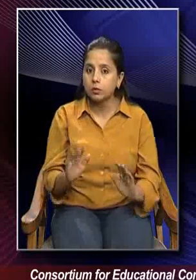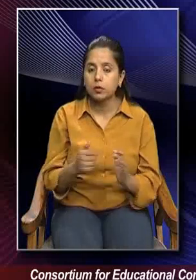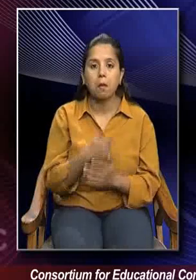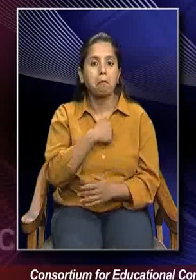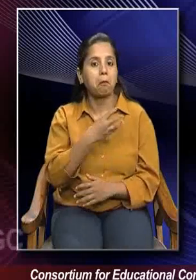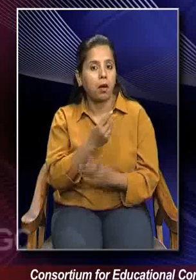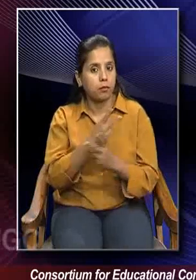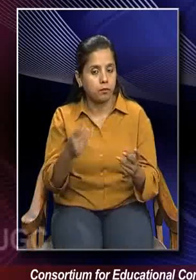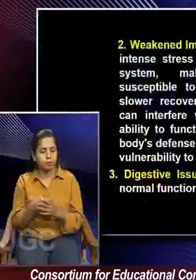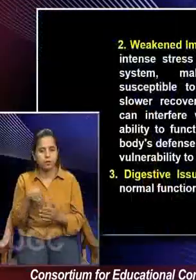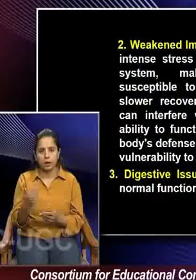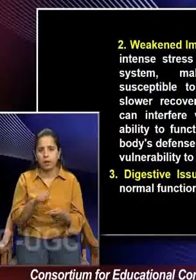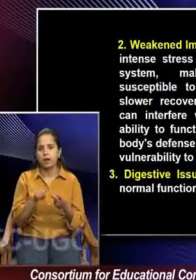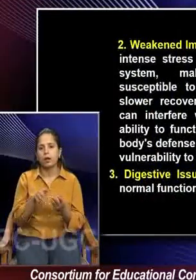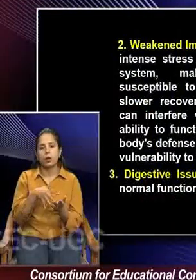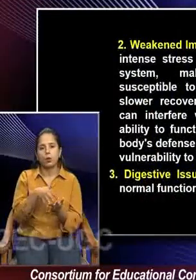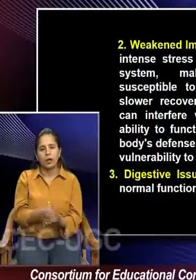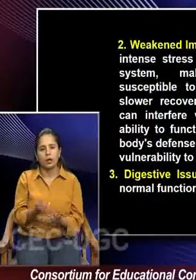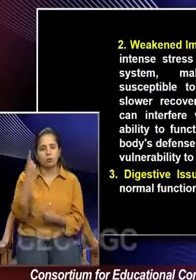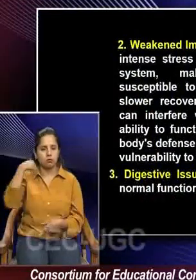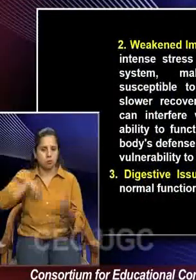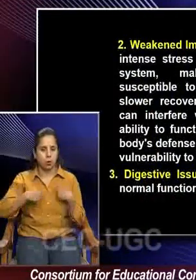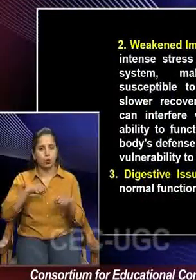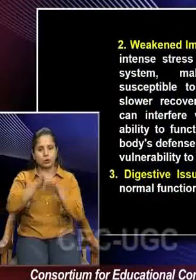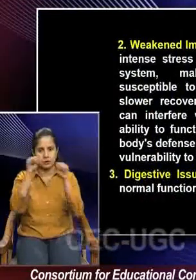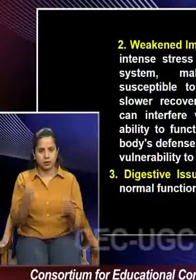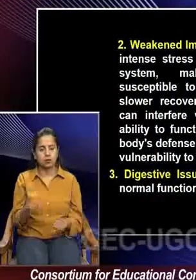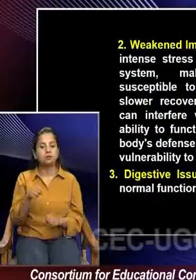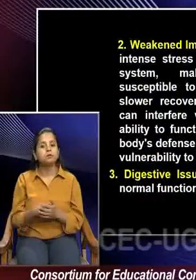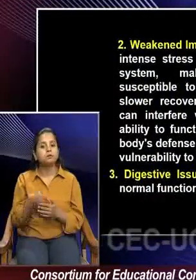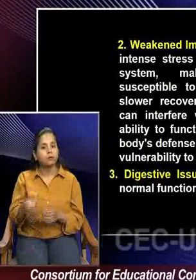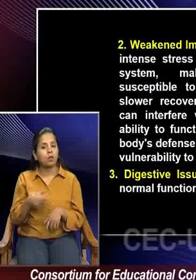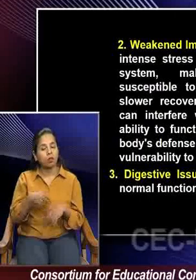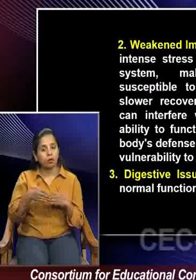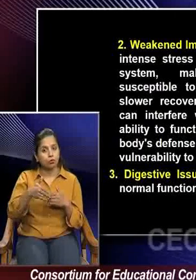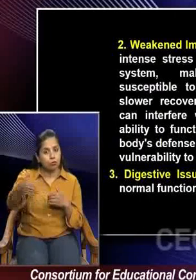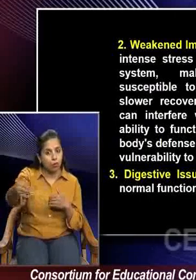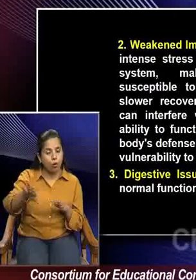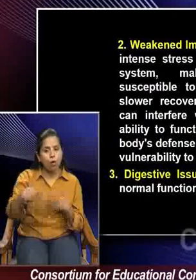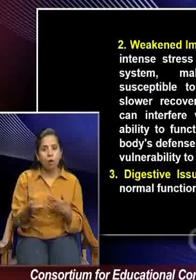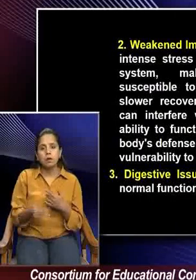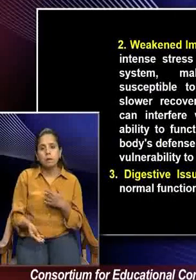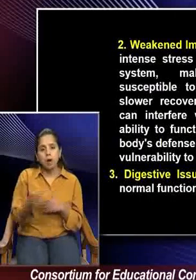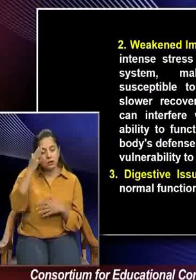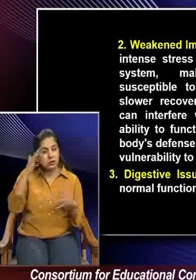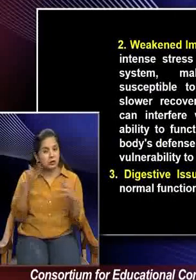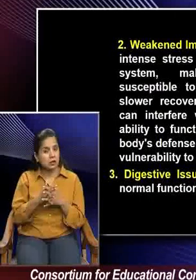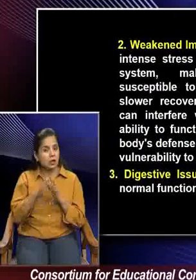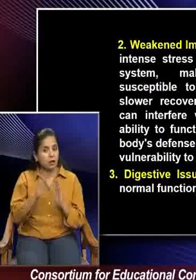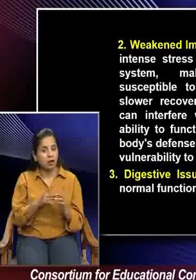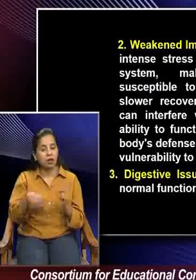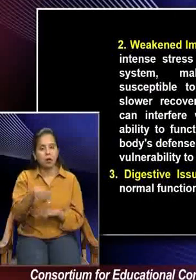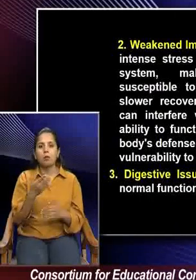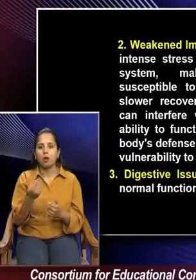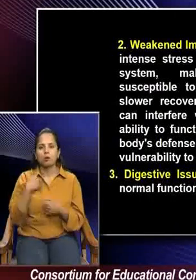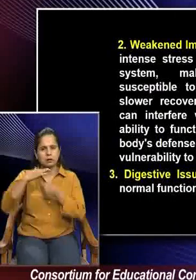the weak immune systems. The prolonged or intense stress can